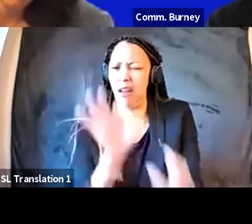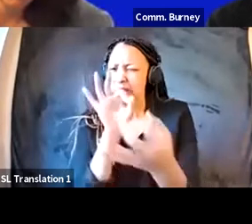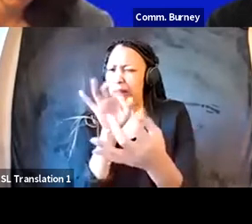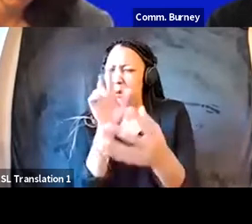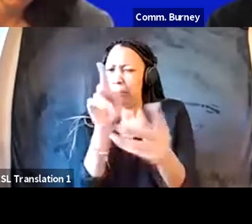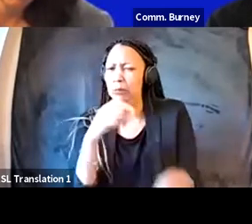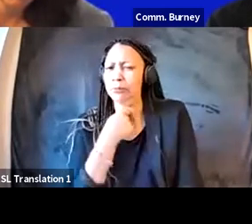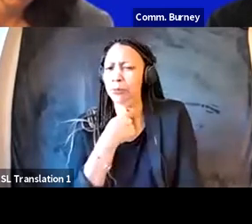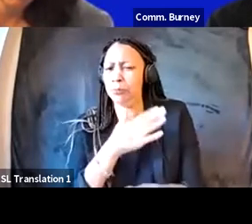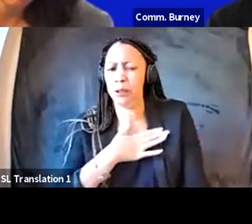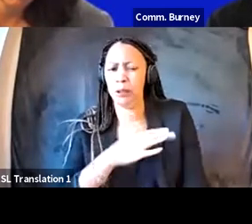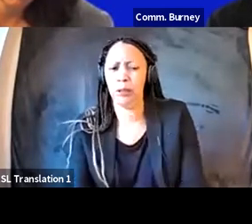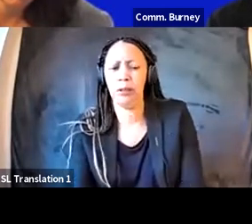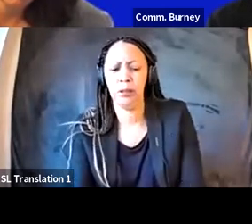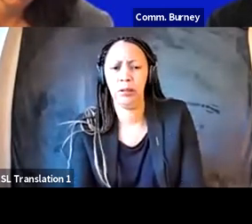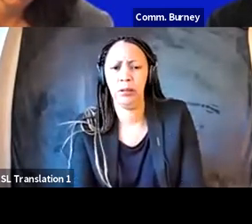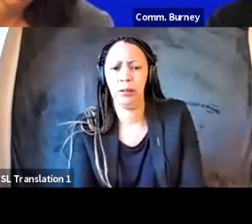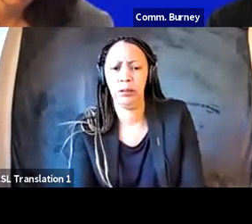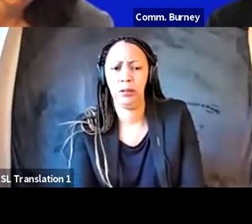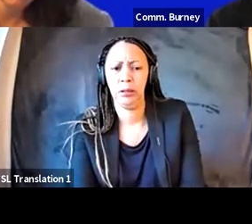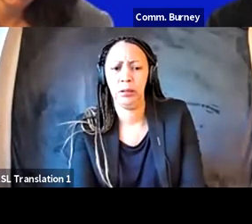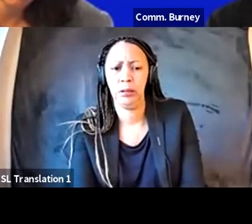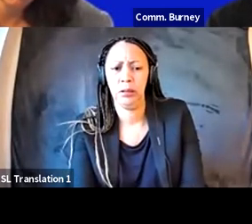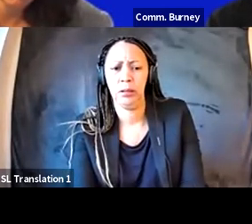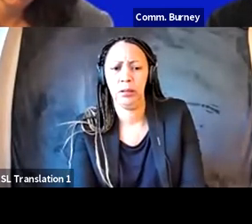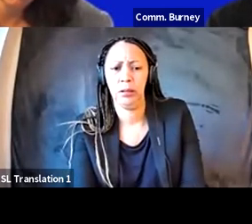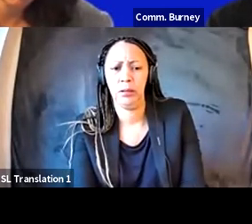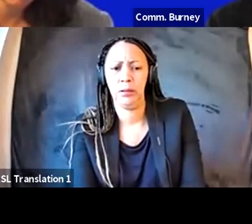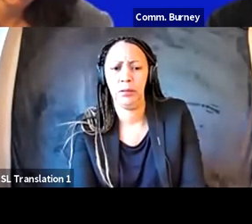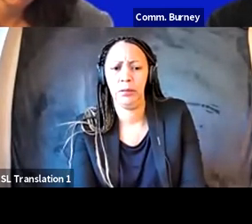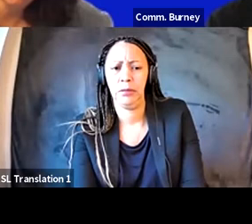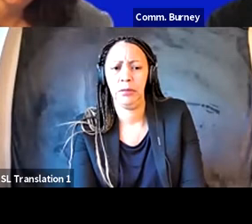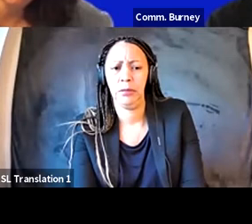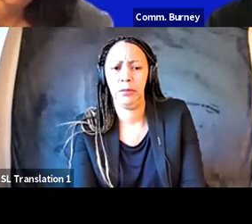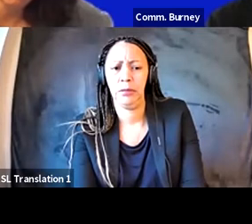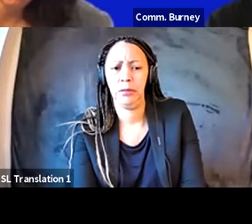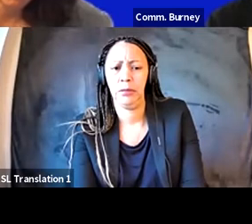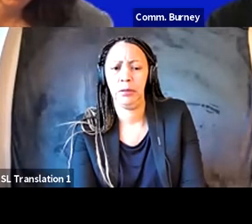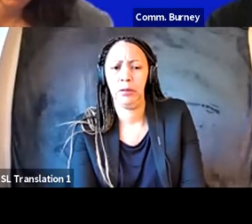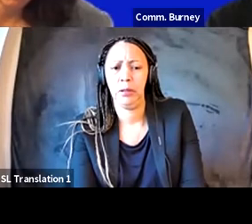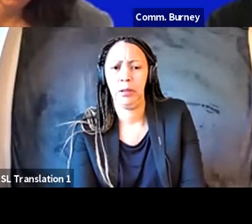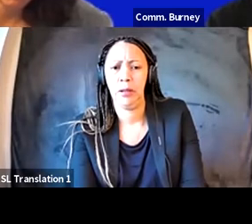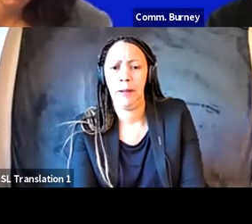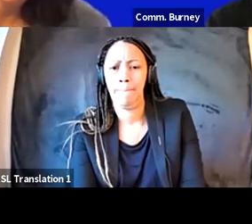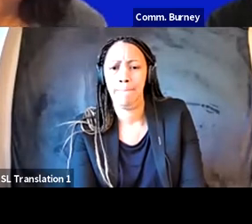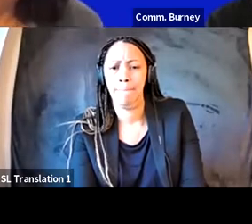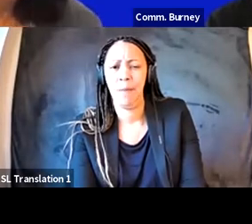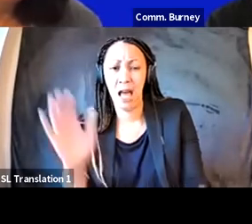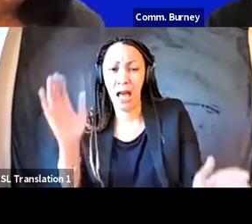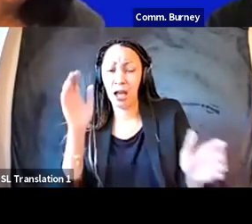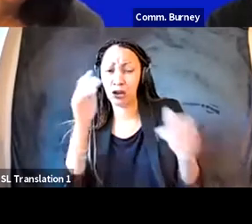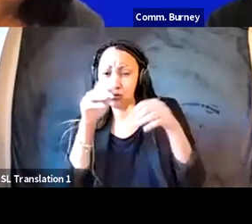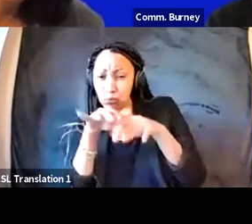mute. Ms. Atwood, are you streaming the hearing? Yes, I am. Yeah, if you